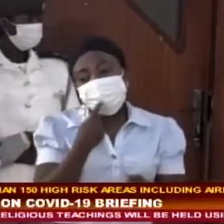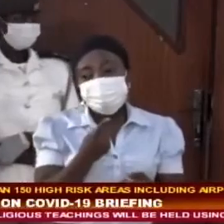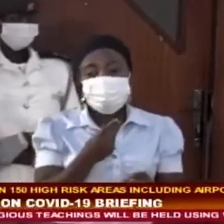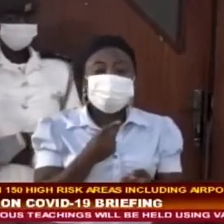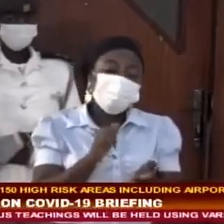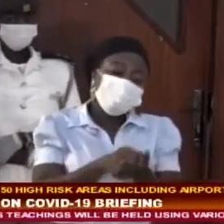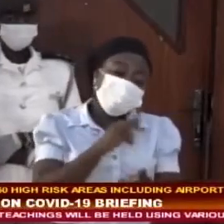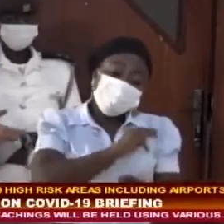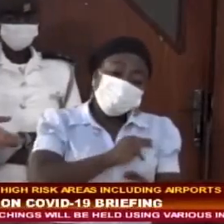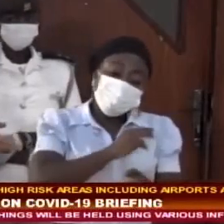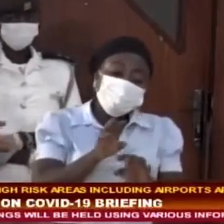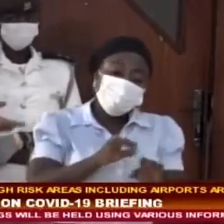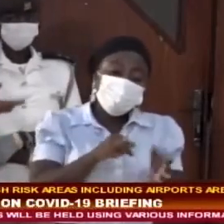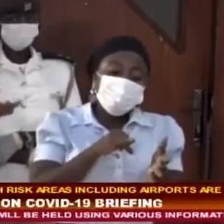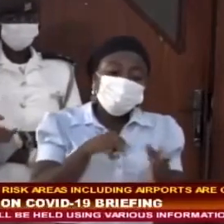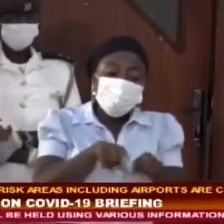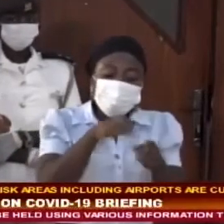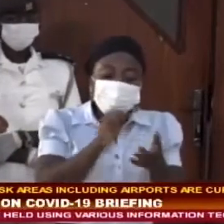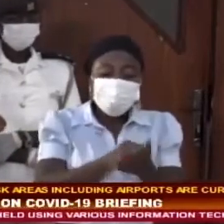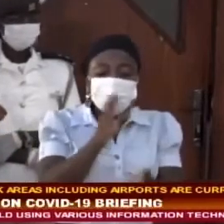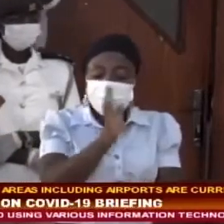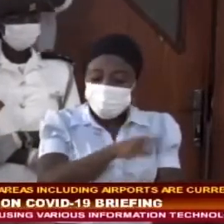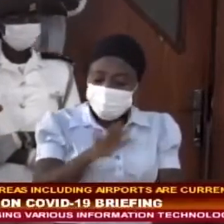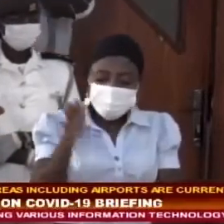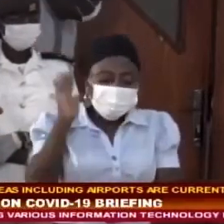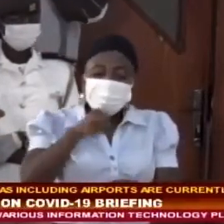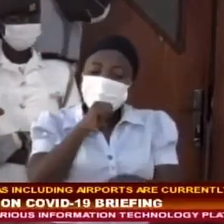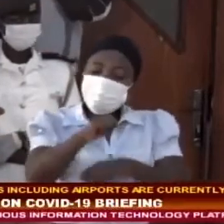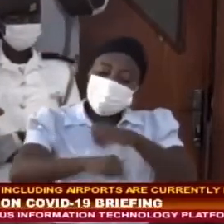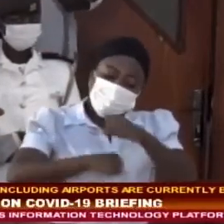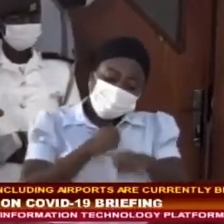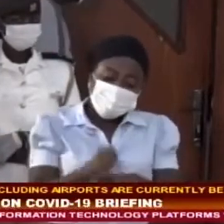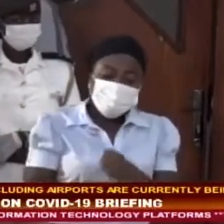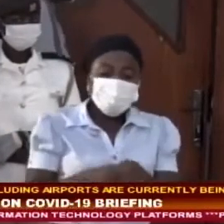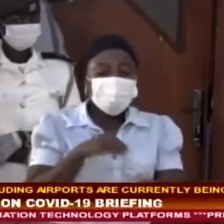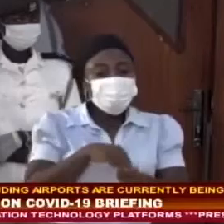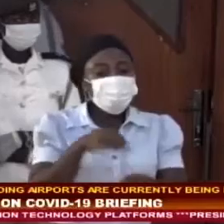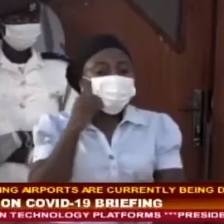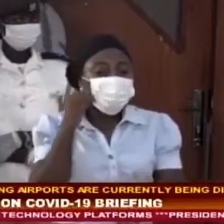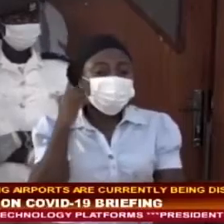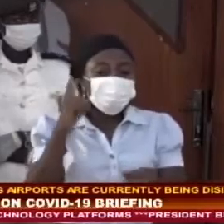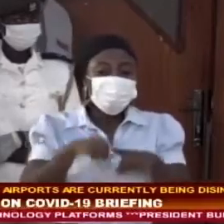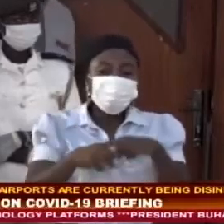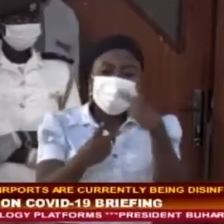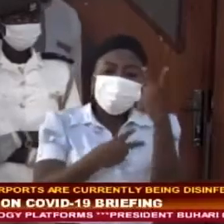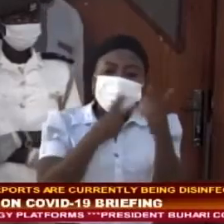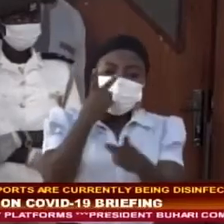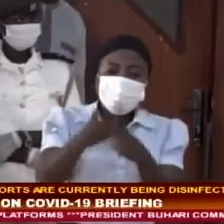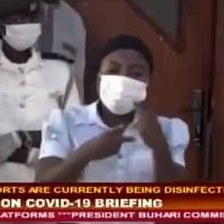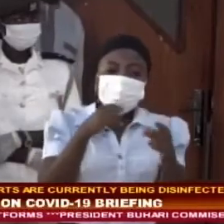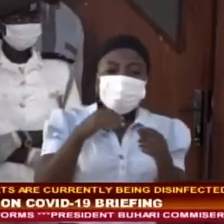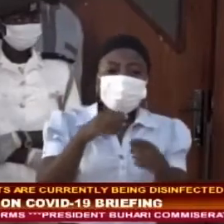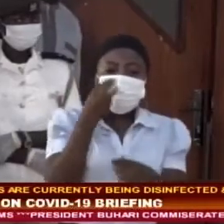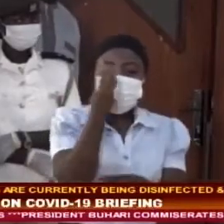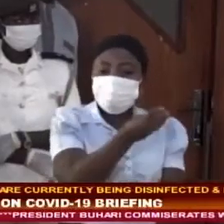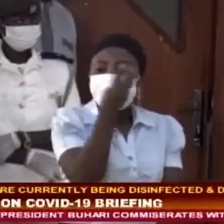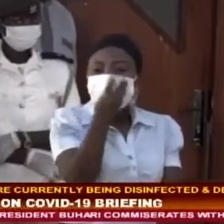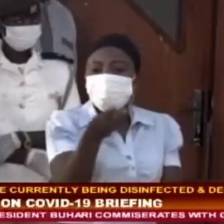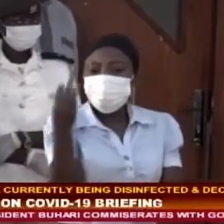your ministry is doing to ensure that our children stay educated. But I visited your website as you spoke about it,